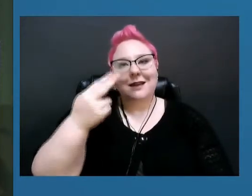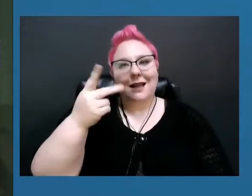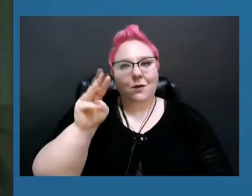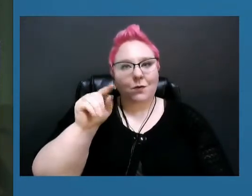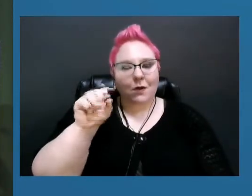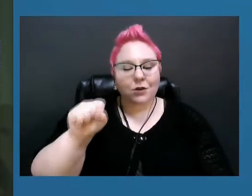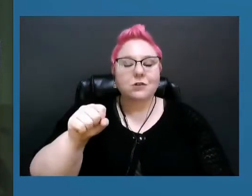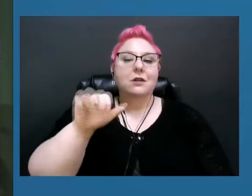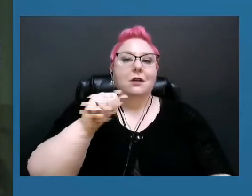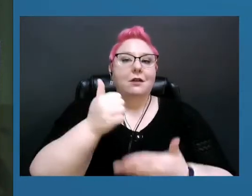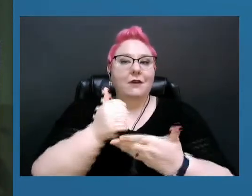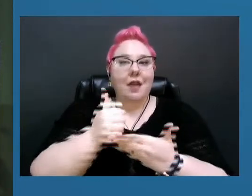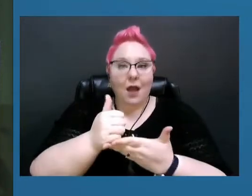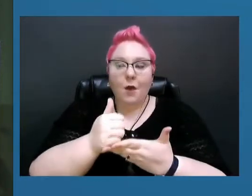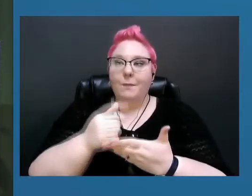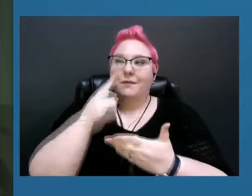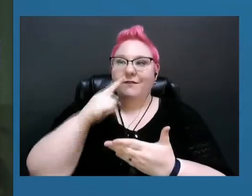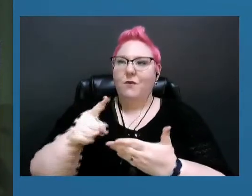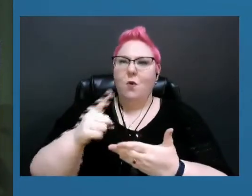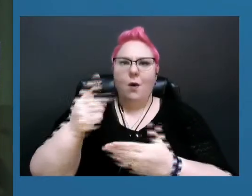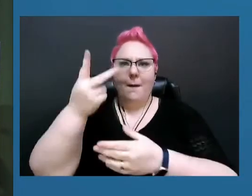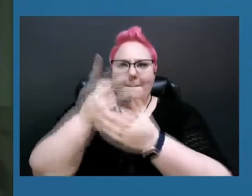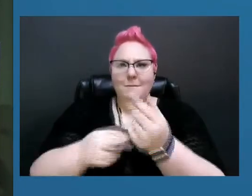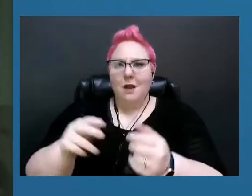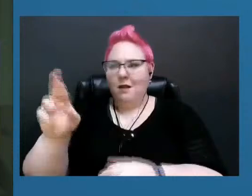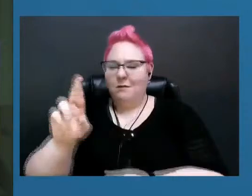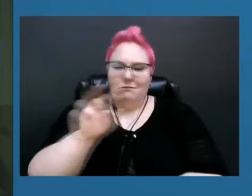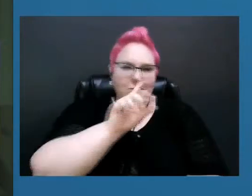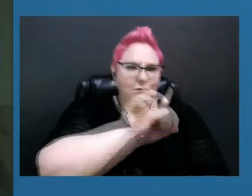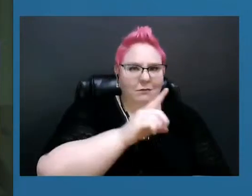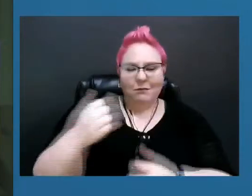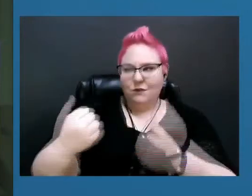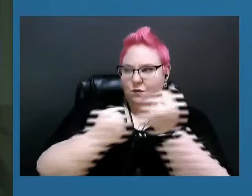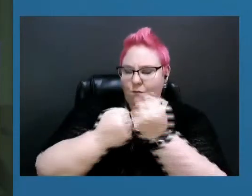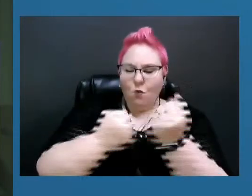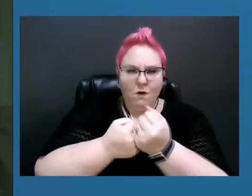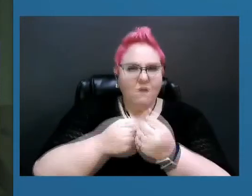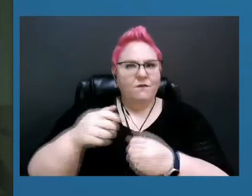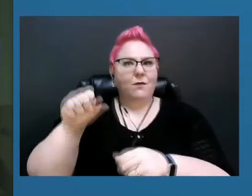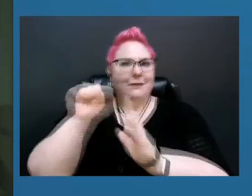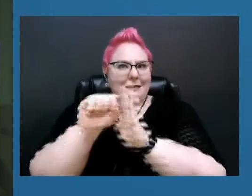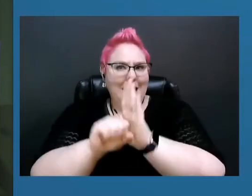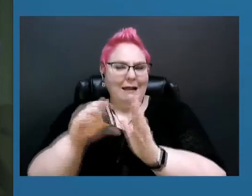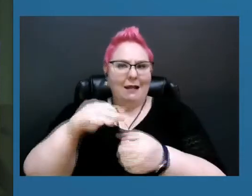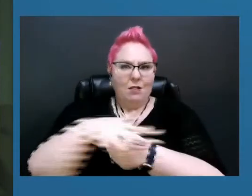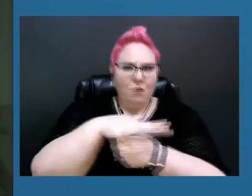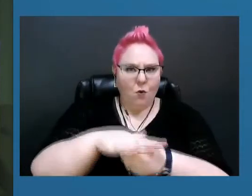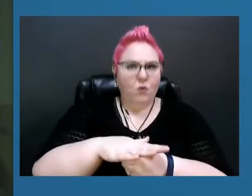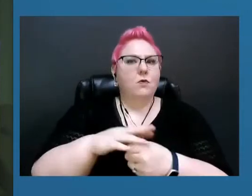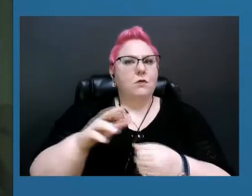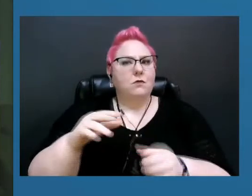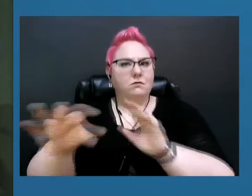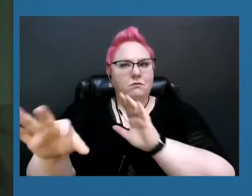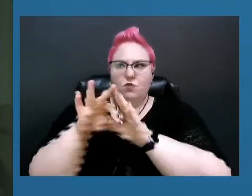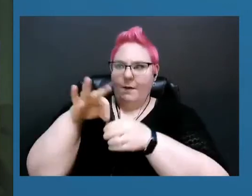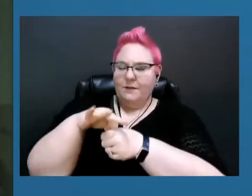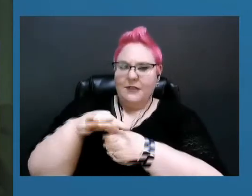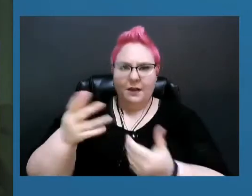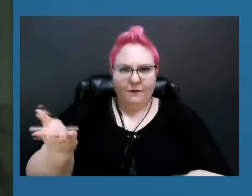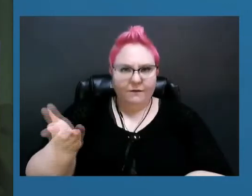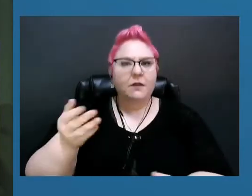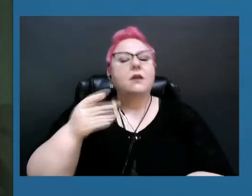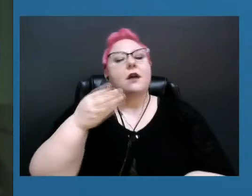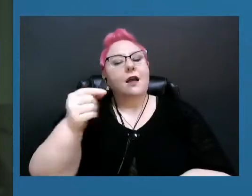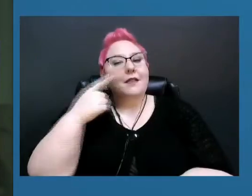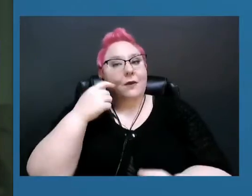widespread bipartisan support from federal, state, and local representatives. Together, we have strengthened a healthcare system that meets the needs of